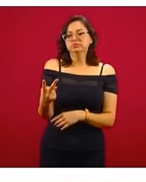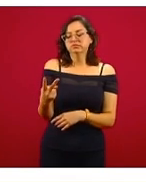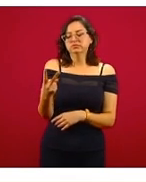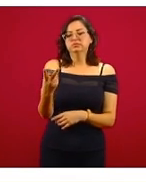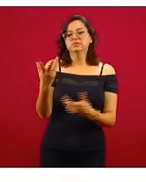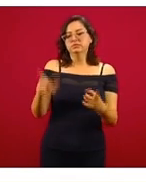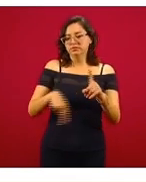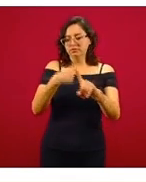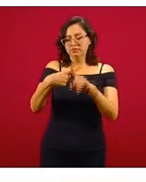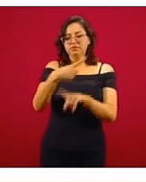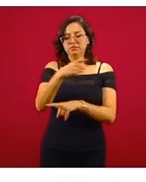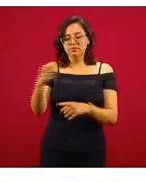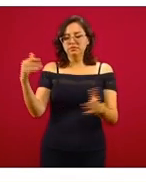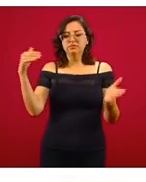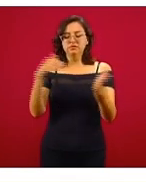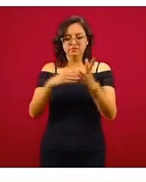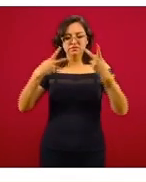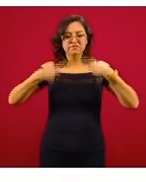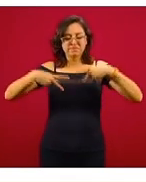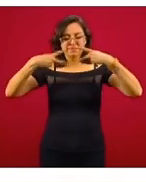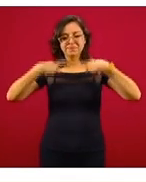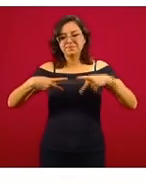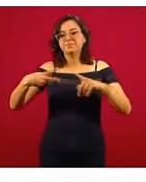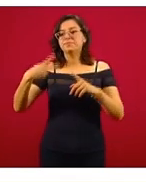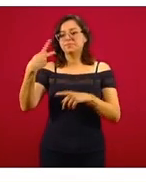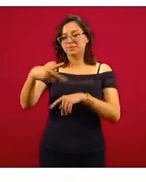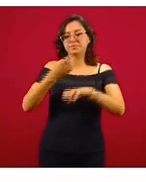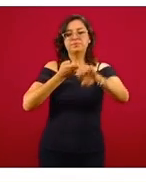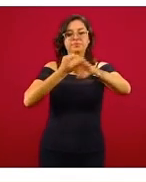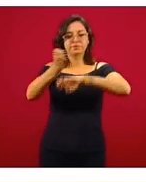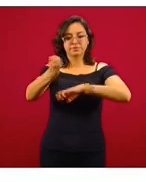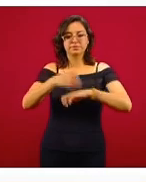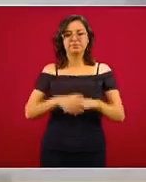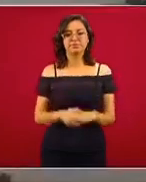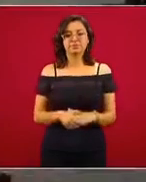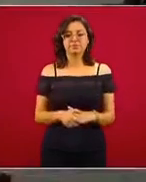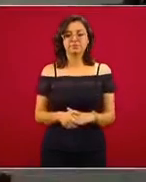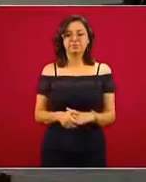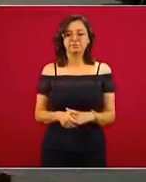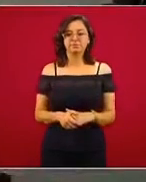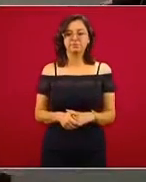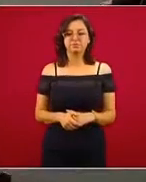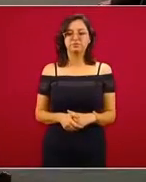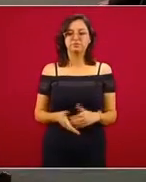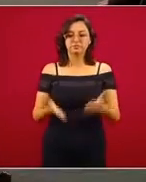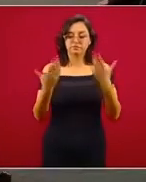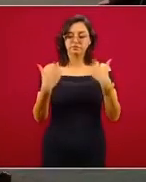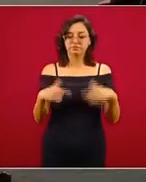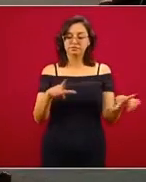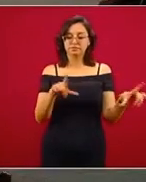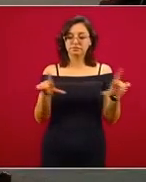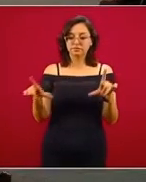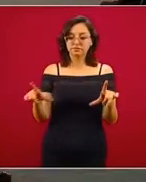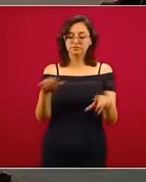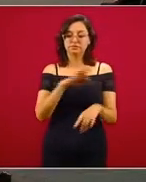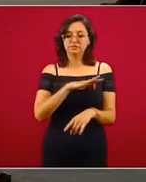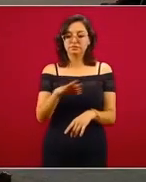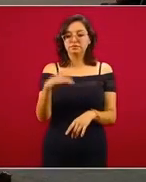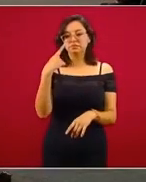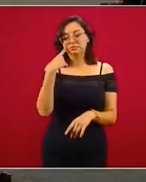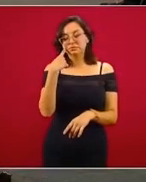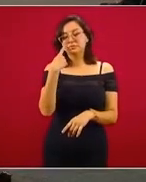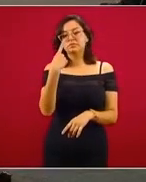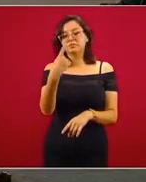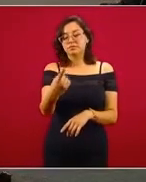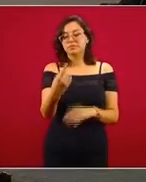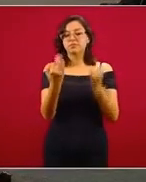all the way from 20, which is the highest, to 1 or 2, which is the lowest. The average is a little bit over 5